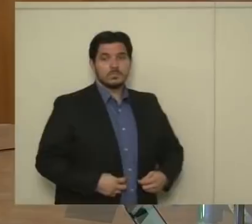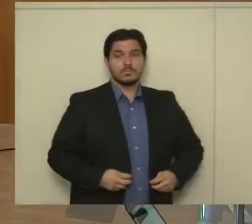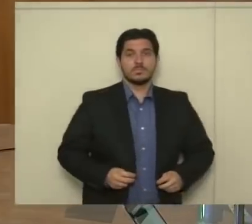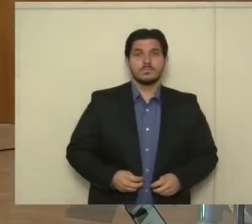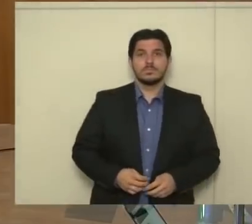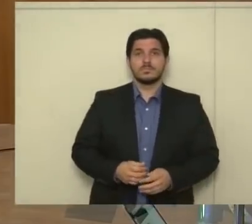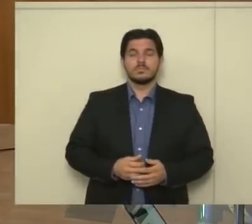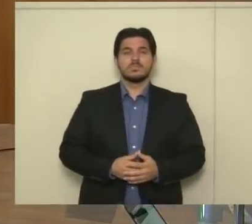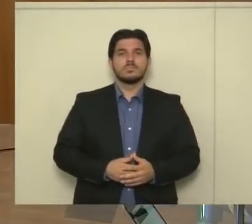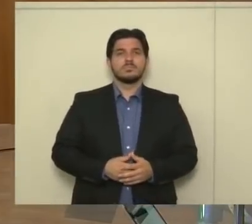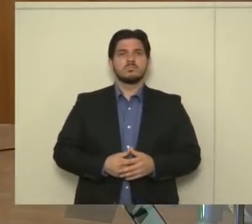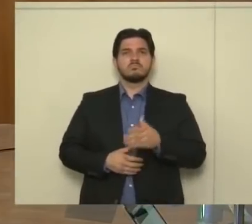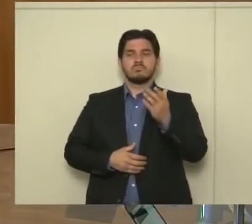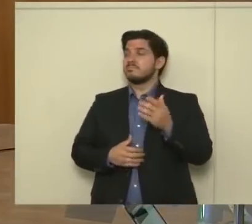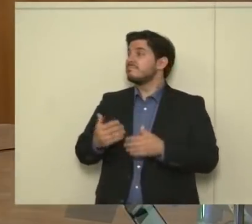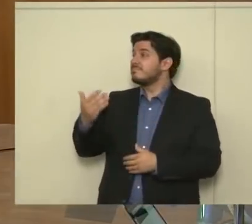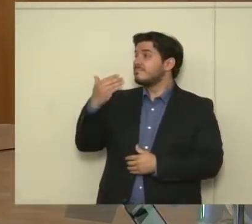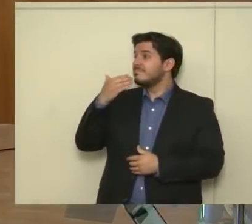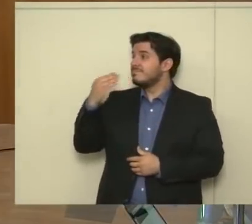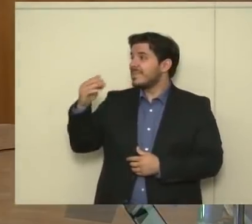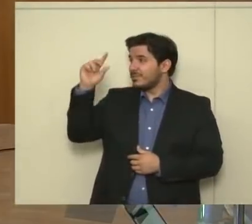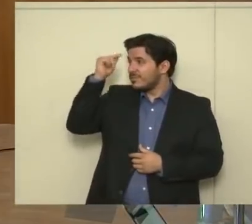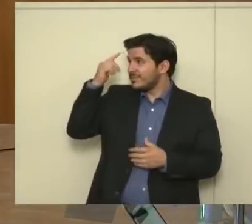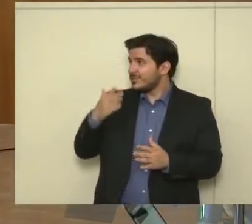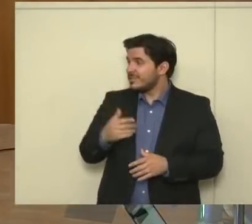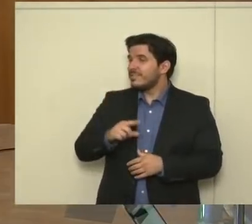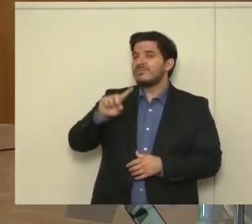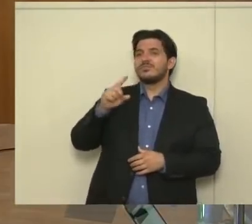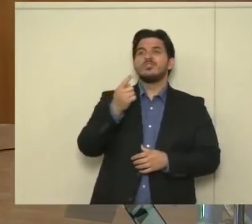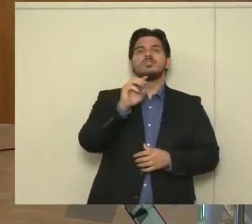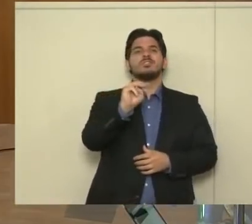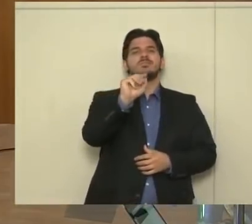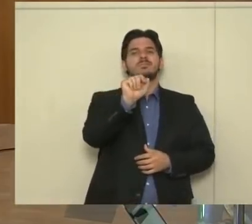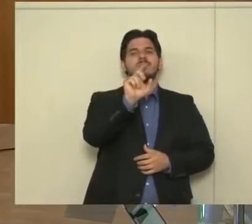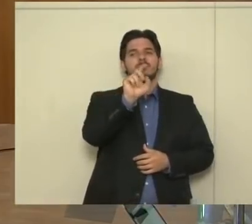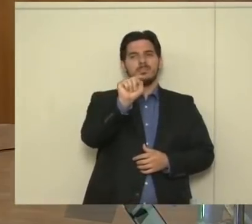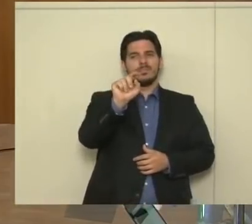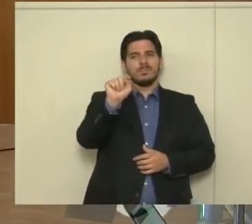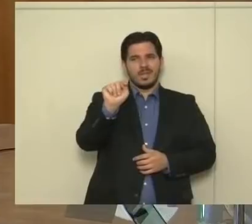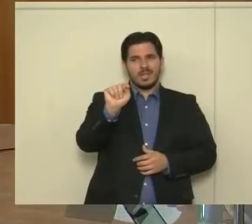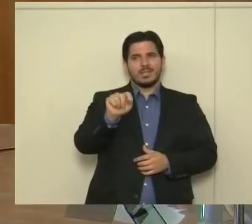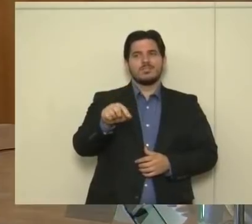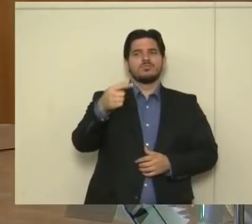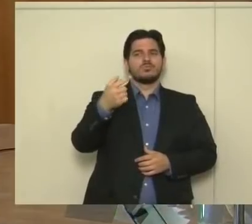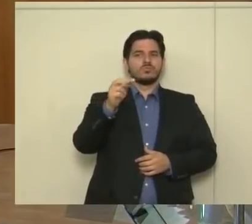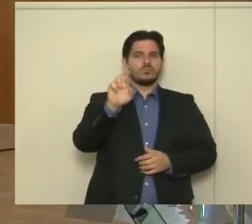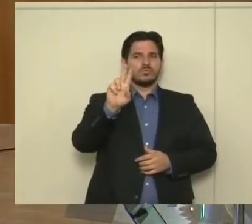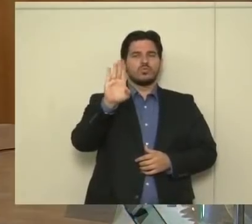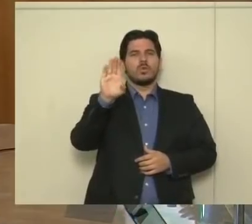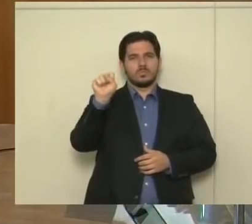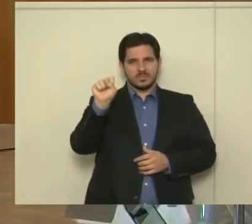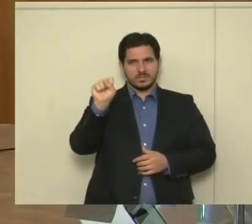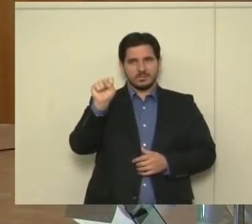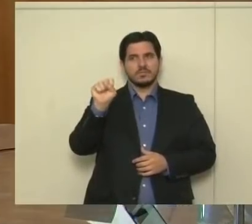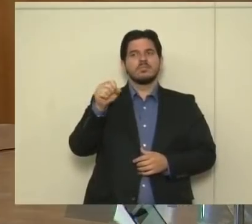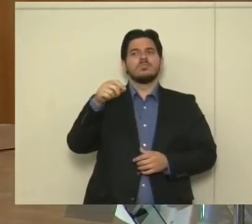Thank you, Governor. First, I will start with Matt Grubbs with New Mexico PBS. Matt, you are unmuted. Go right